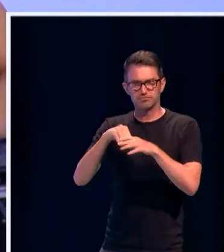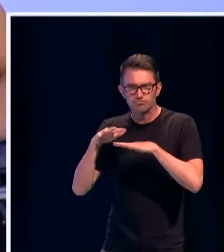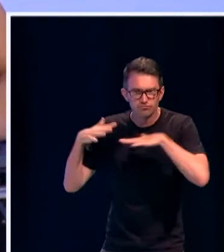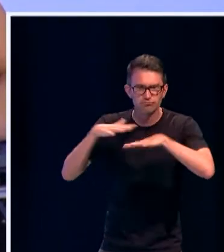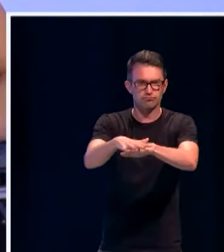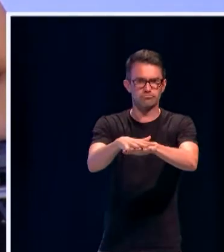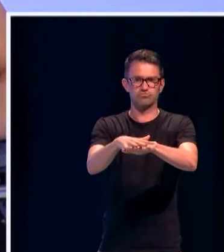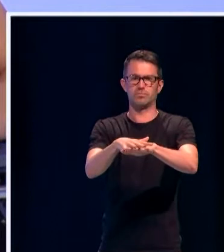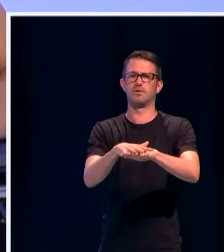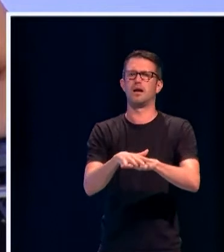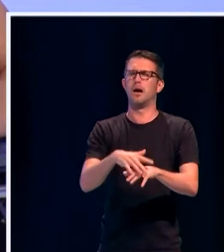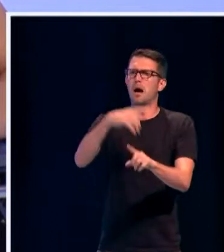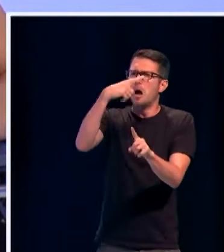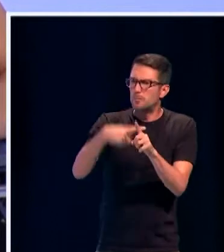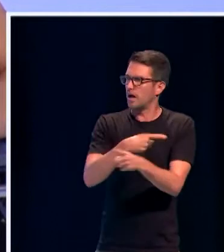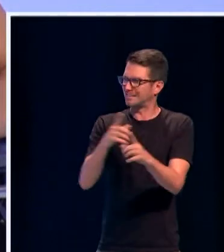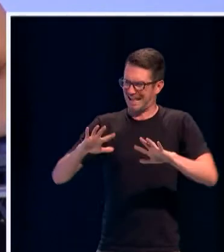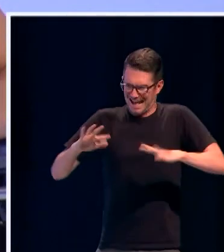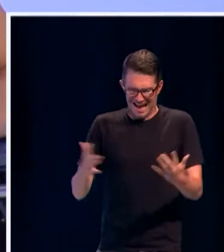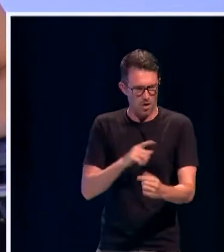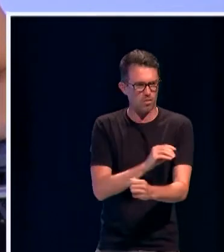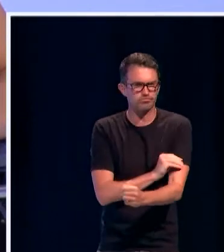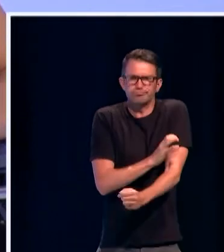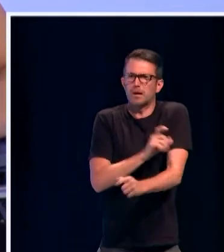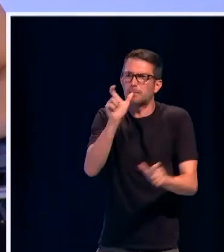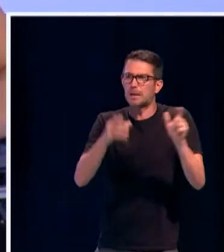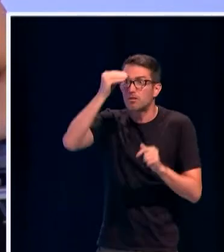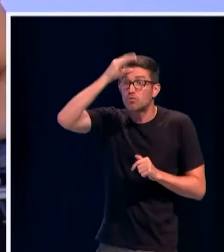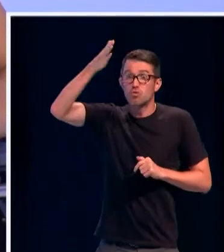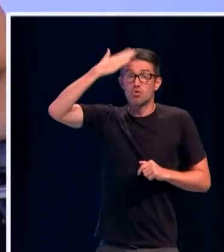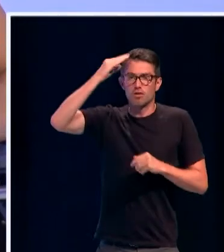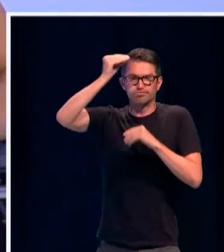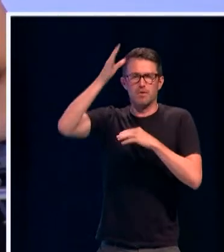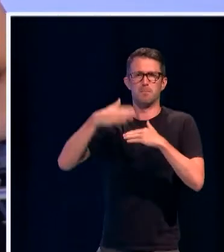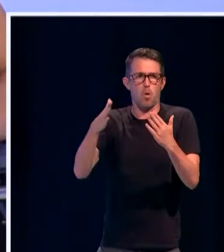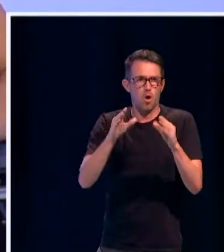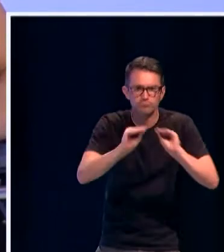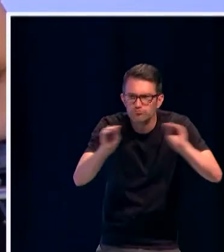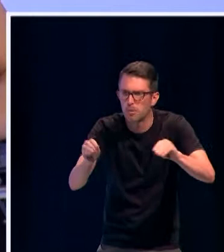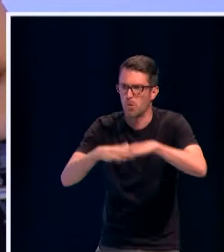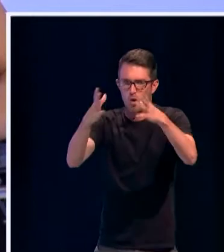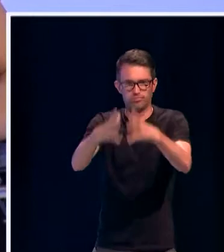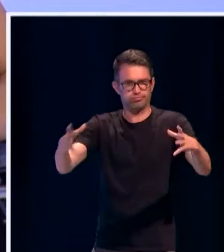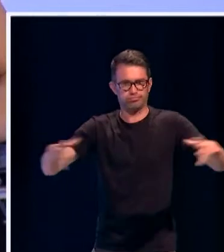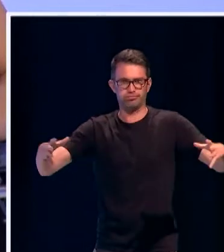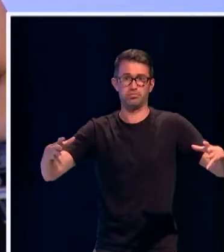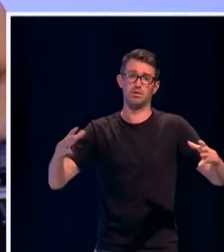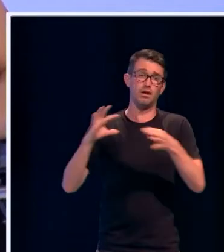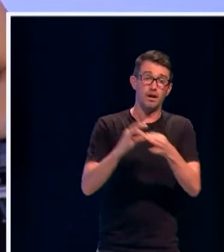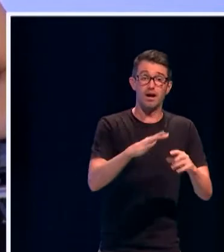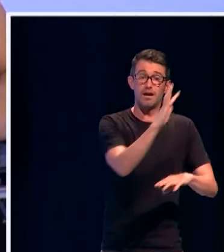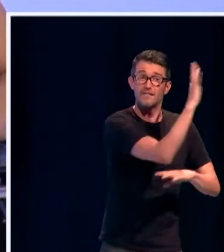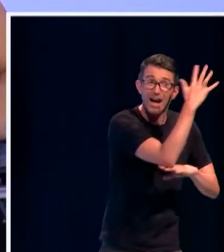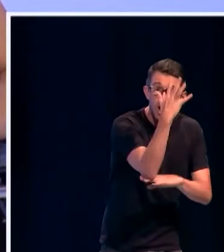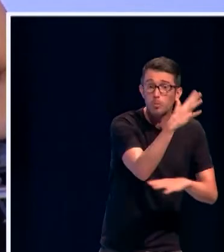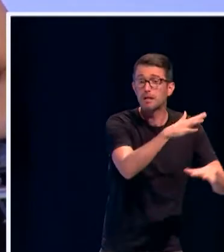initiative. So it's not only about built environment or the used languages, but also it's about accessible